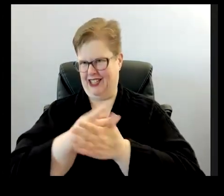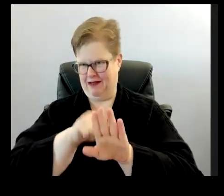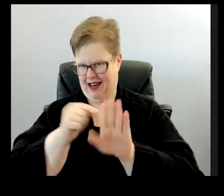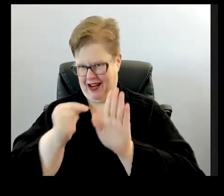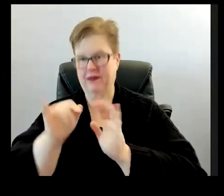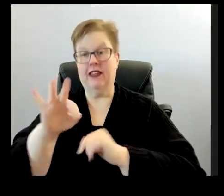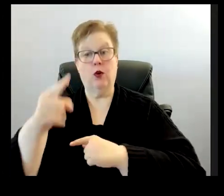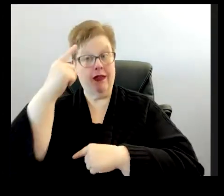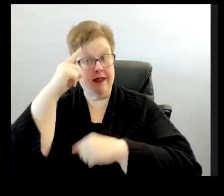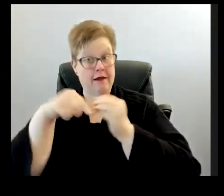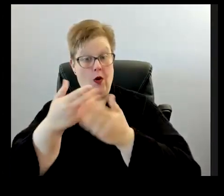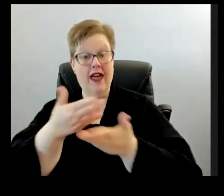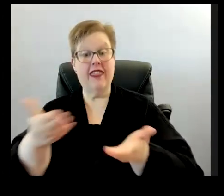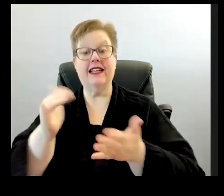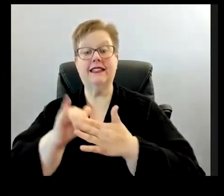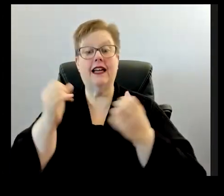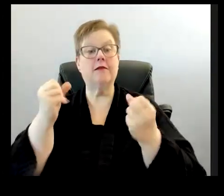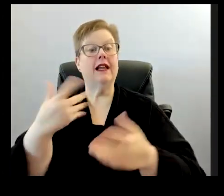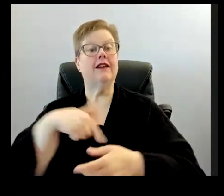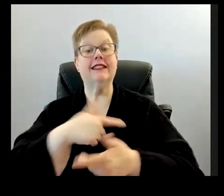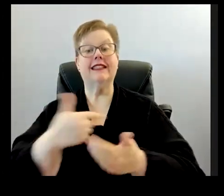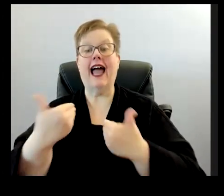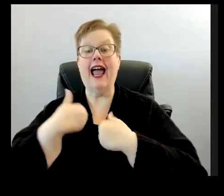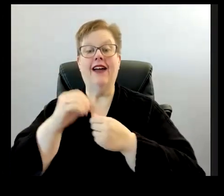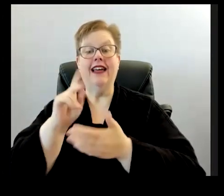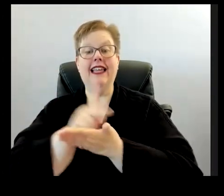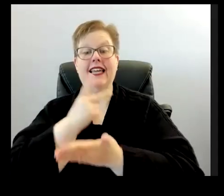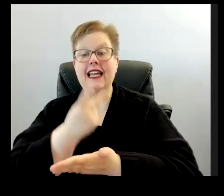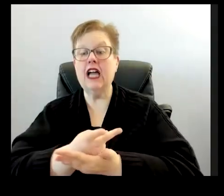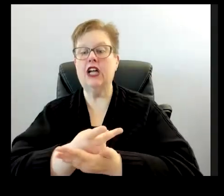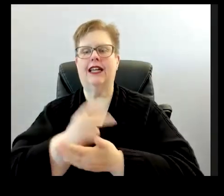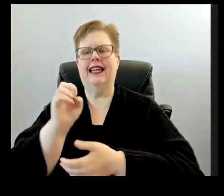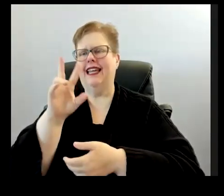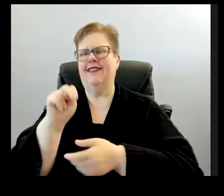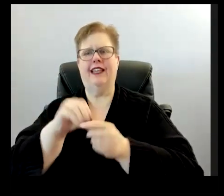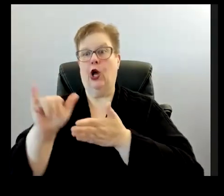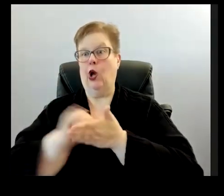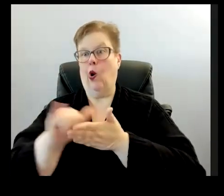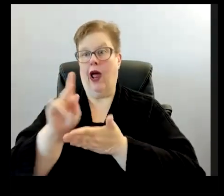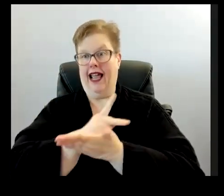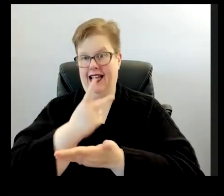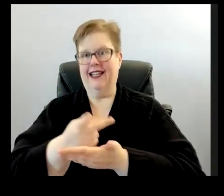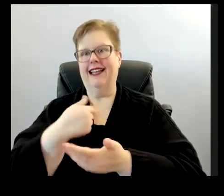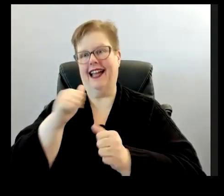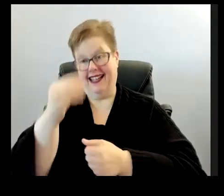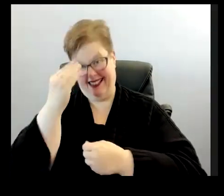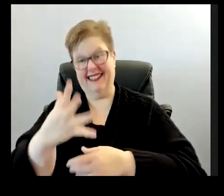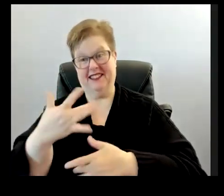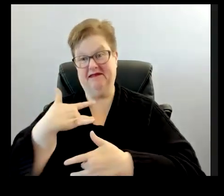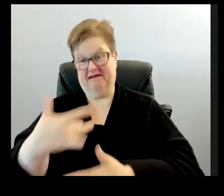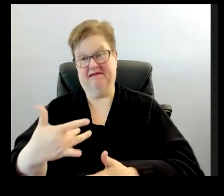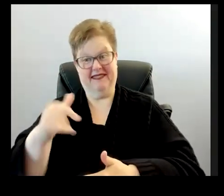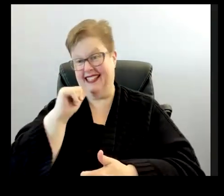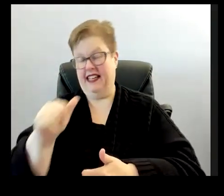If you think about the things many of us have in our kitchens, if we even in a New York kitchen, which I can tell you is not